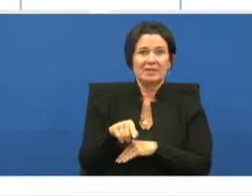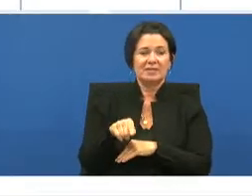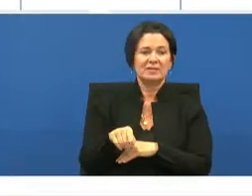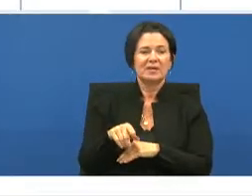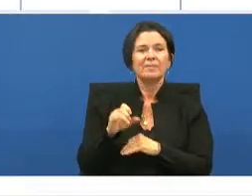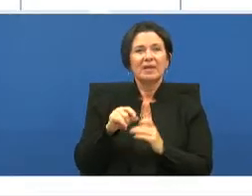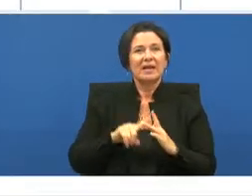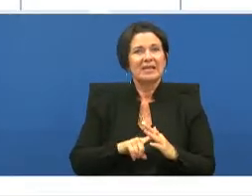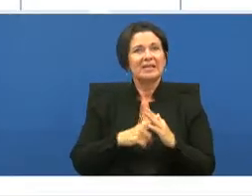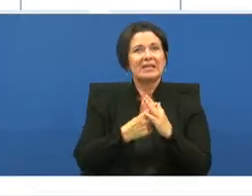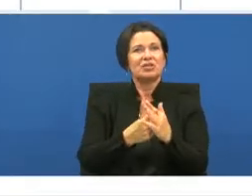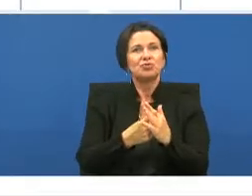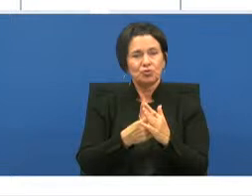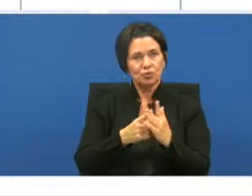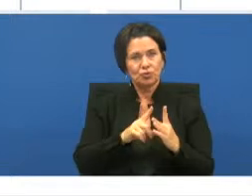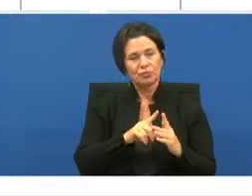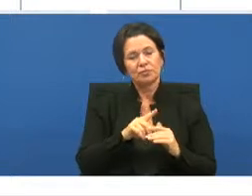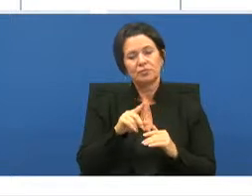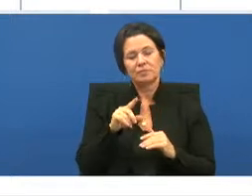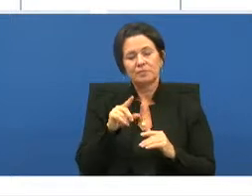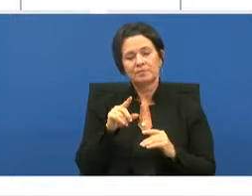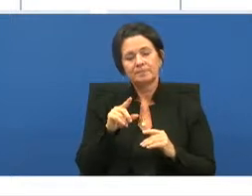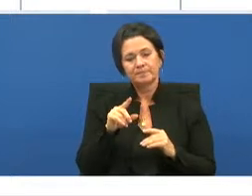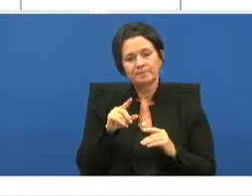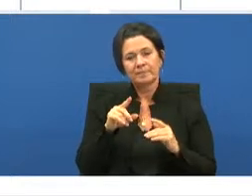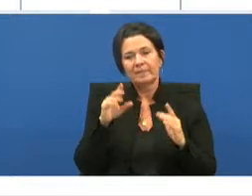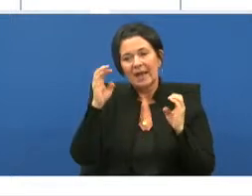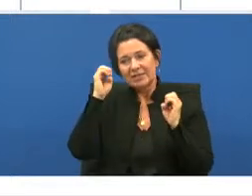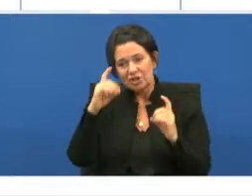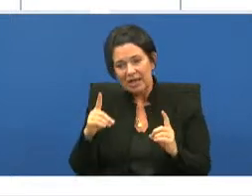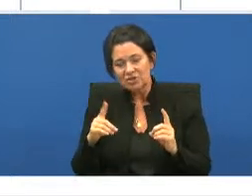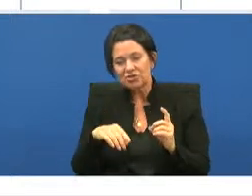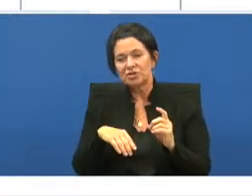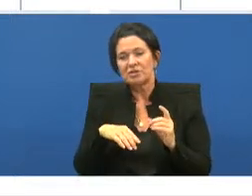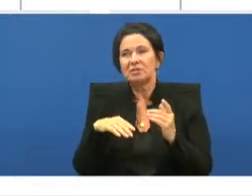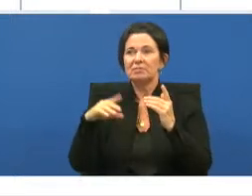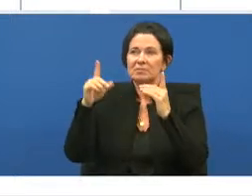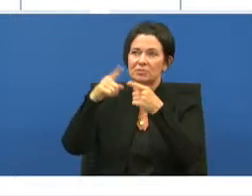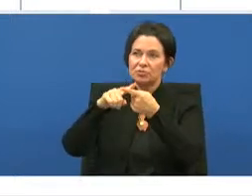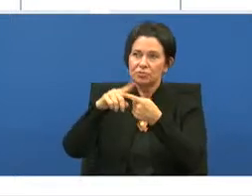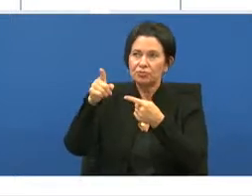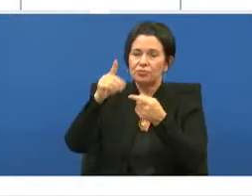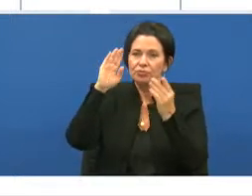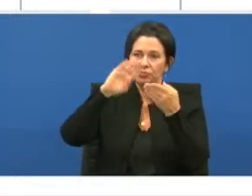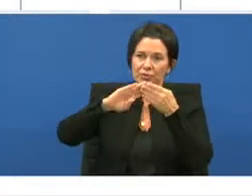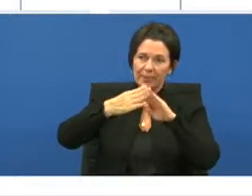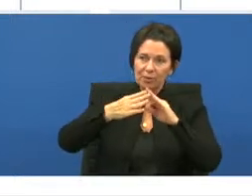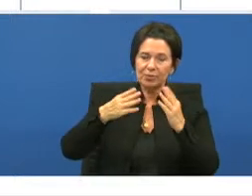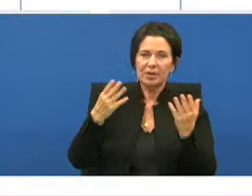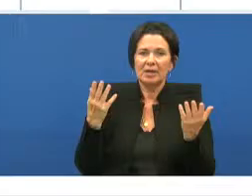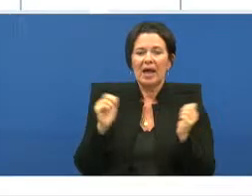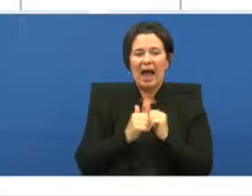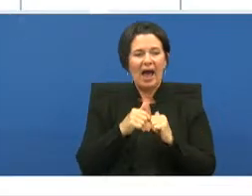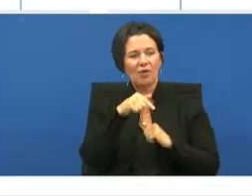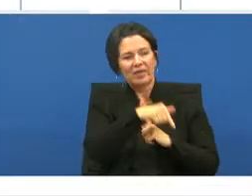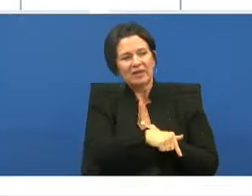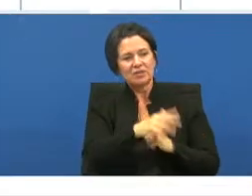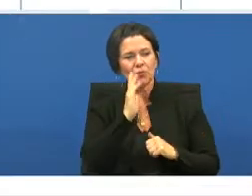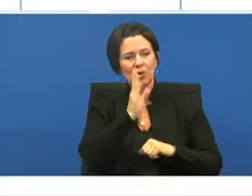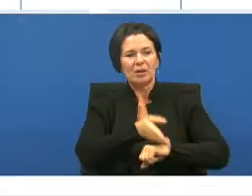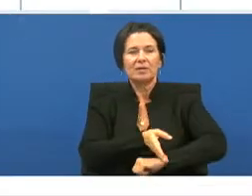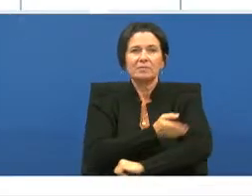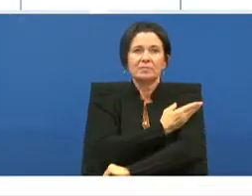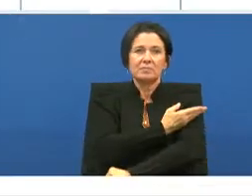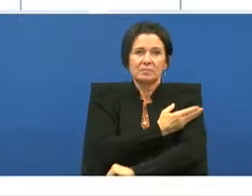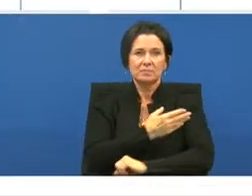stages with community engagement and education of the community about what these kinds of projects can mean. And so with that, I